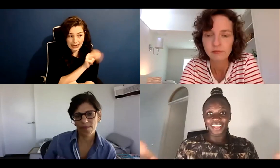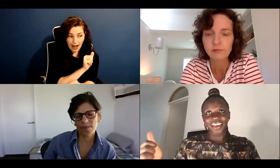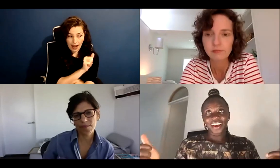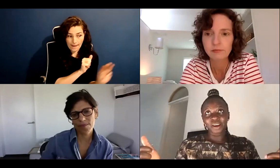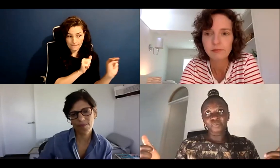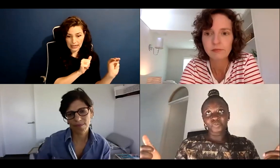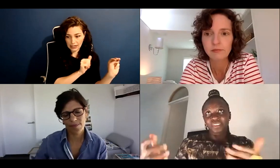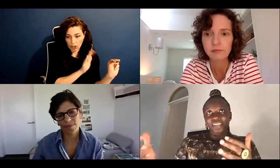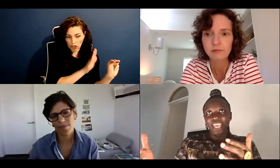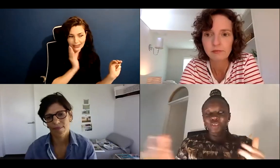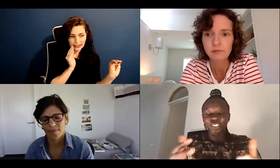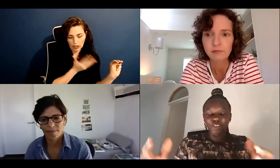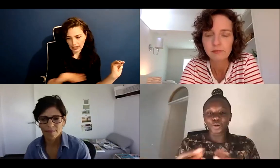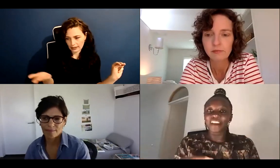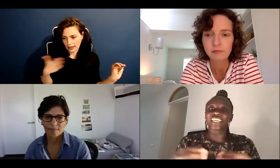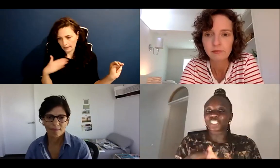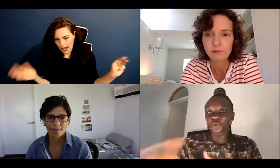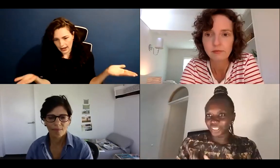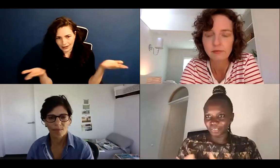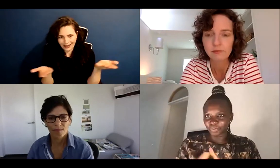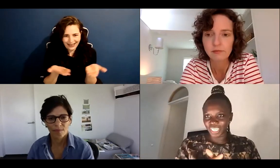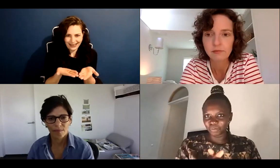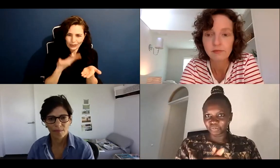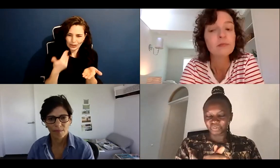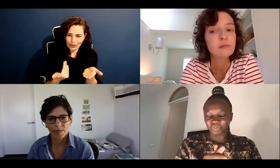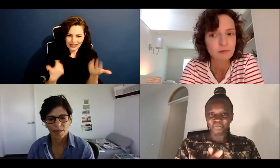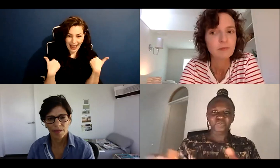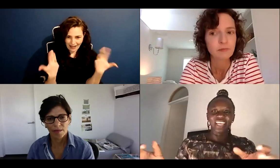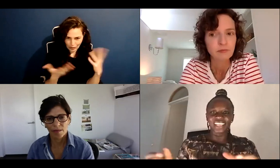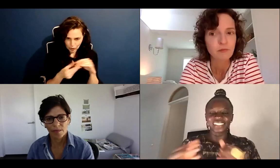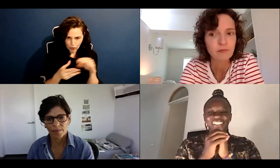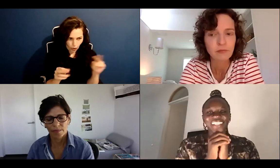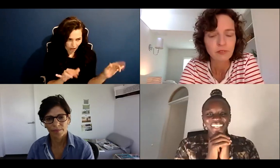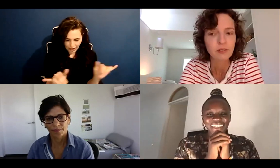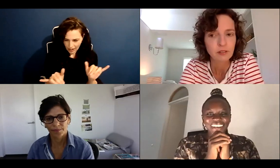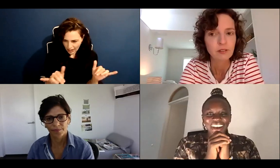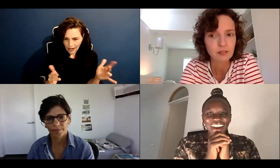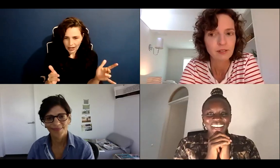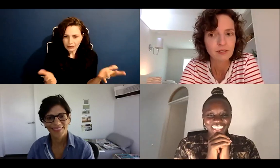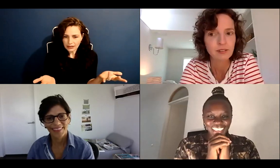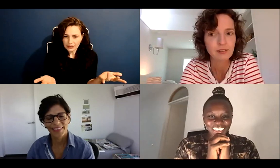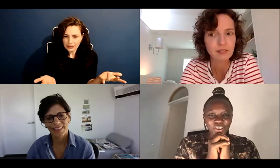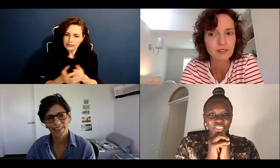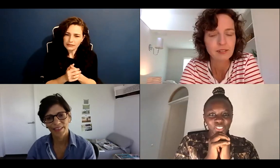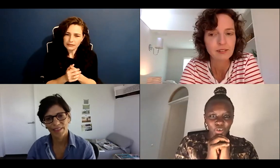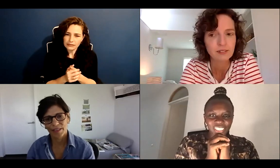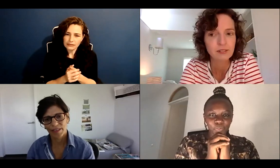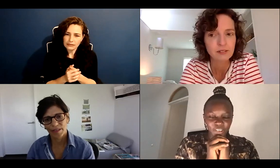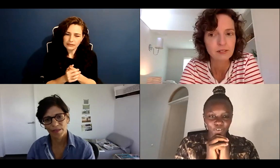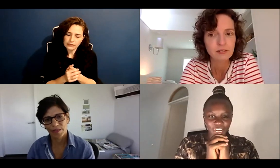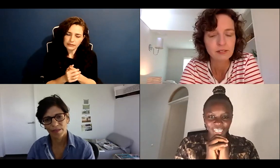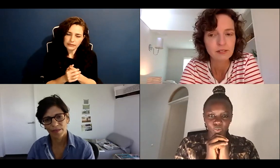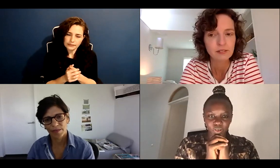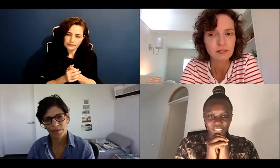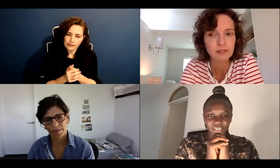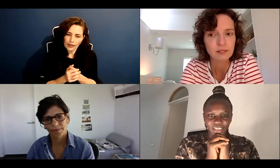I, it was good to have like the story, yeah. And I think the strongest point